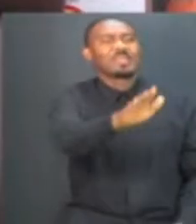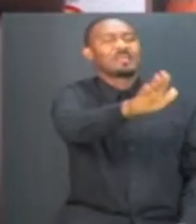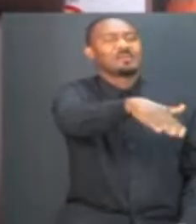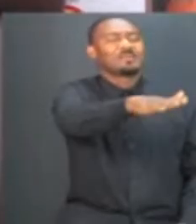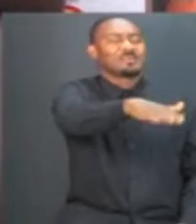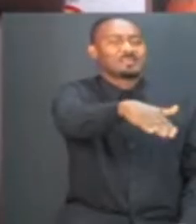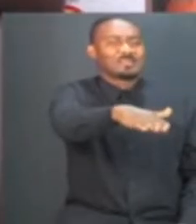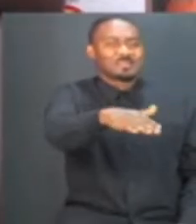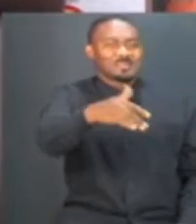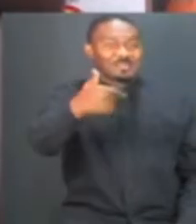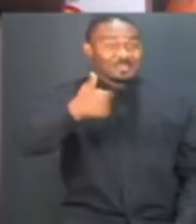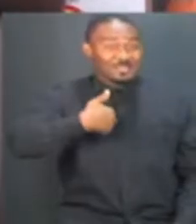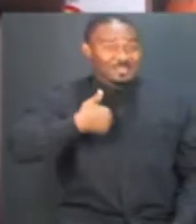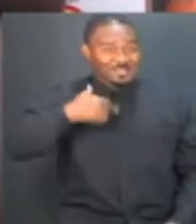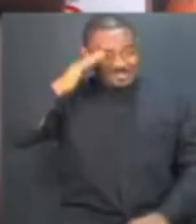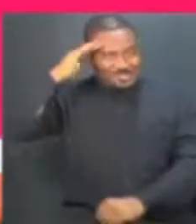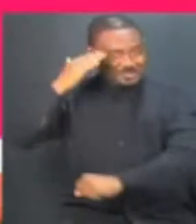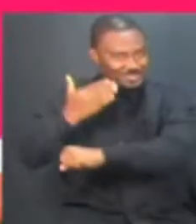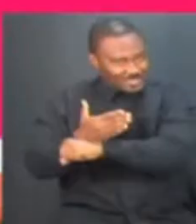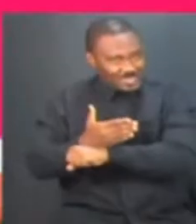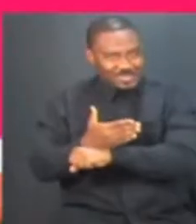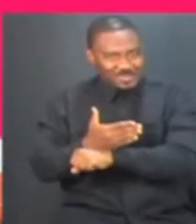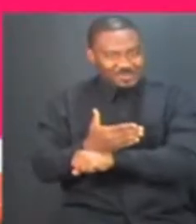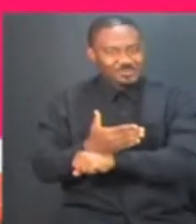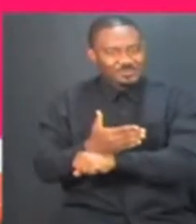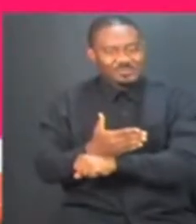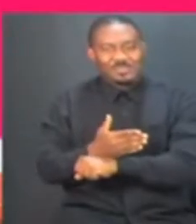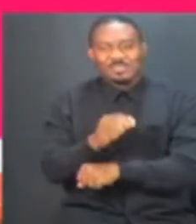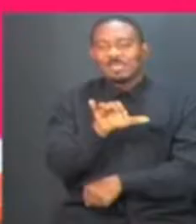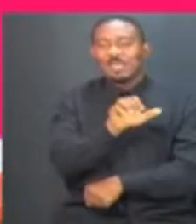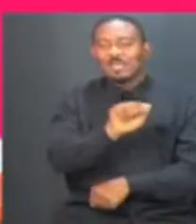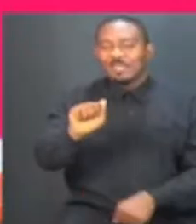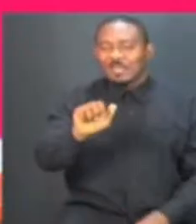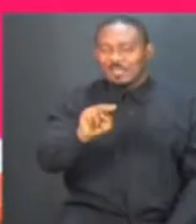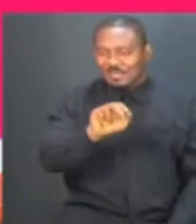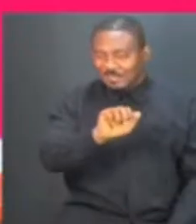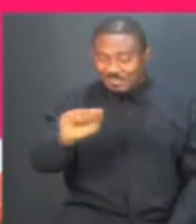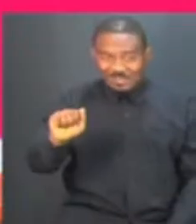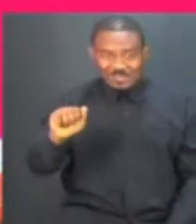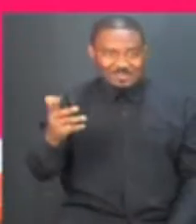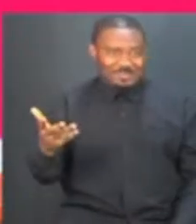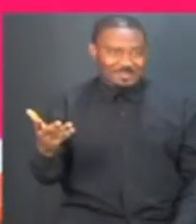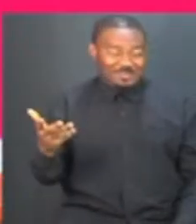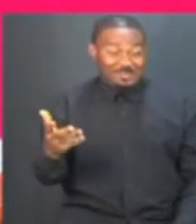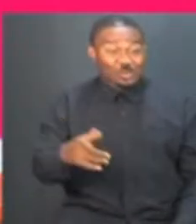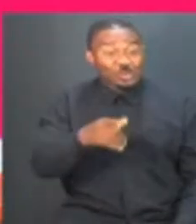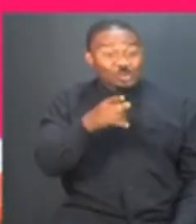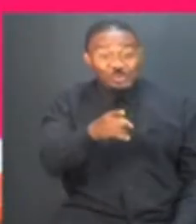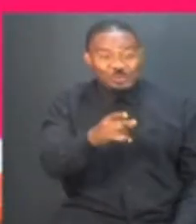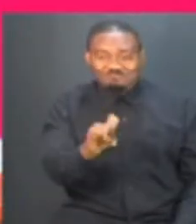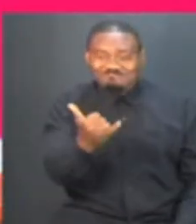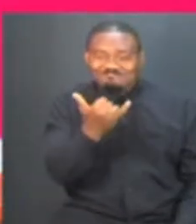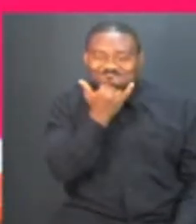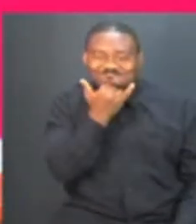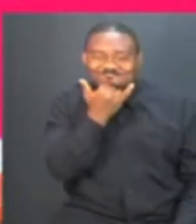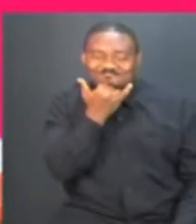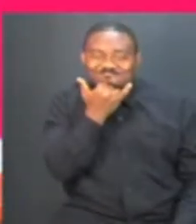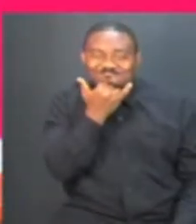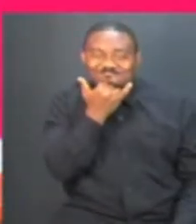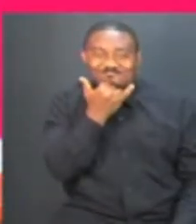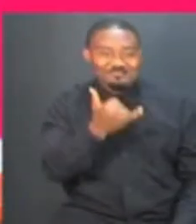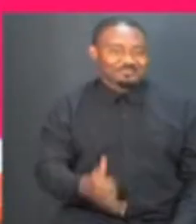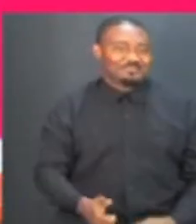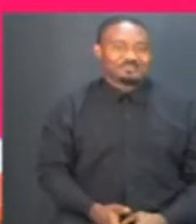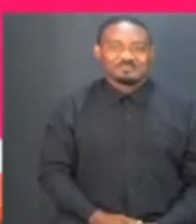I am the son of Yana. On this occasion, you are completely out of order.